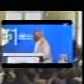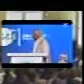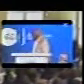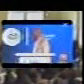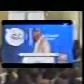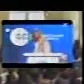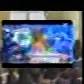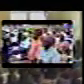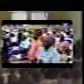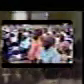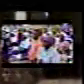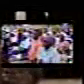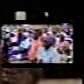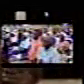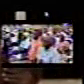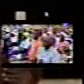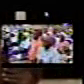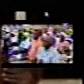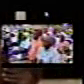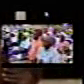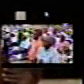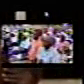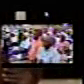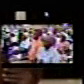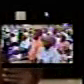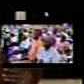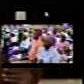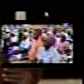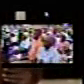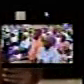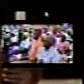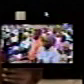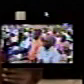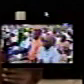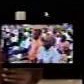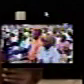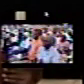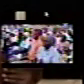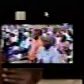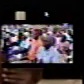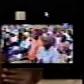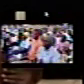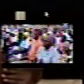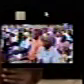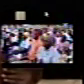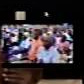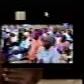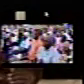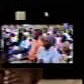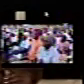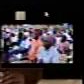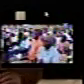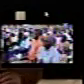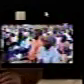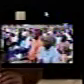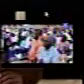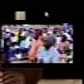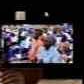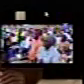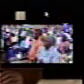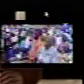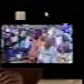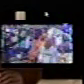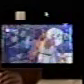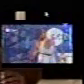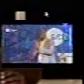be surprised, as the word of God is very clear and very plain. You will not make any idol